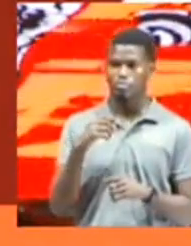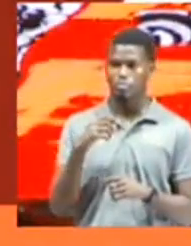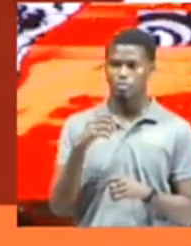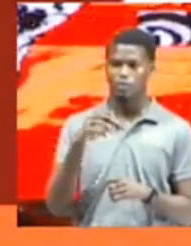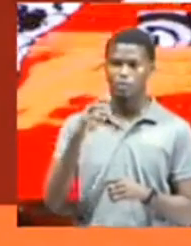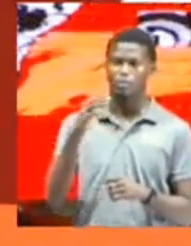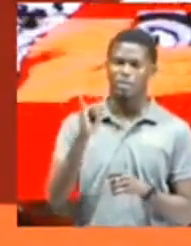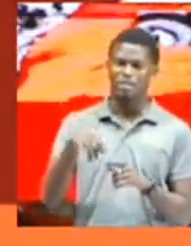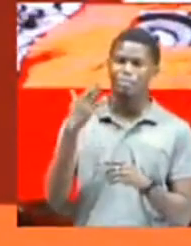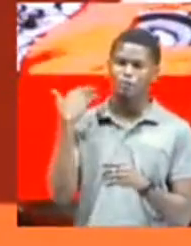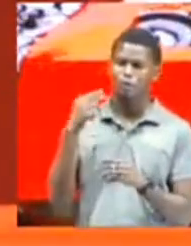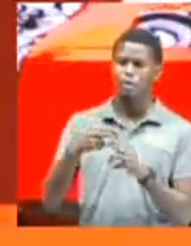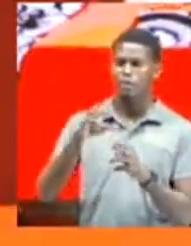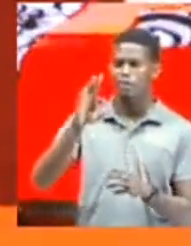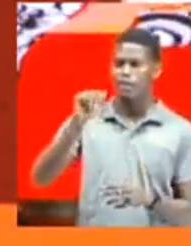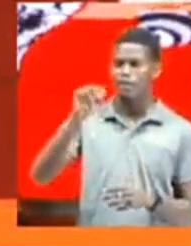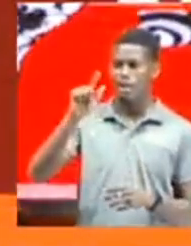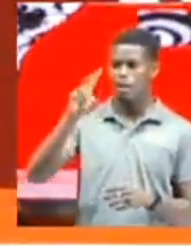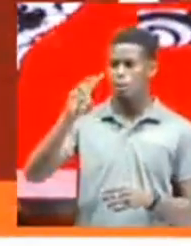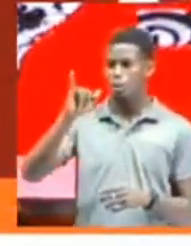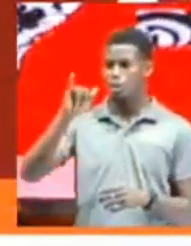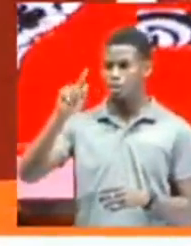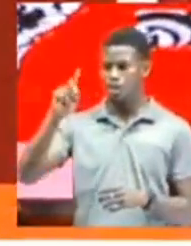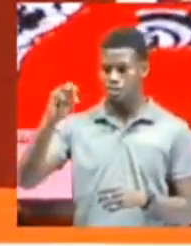that mathematics was in crisis.